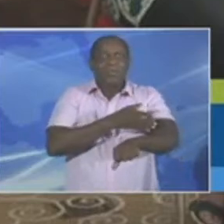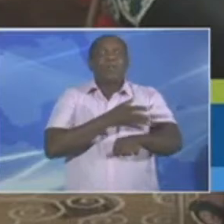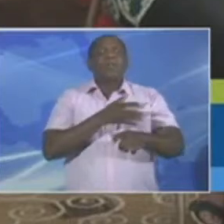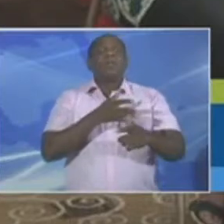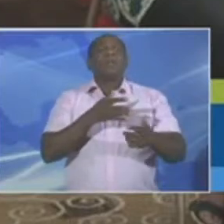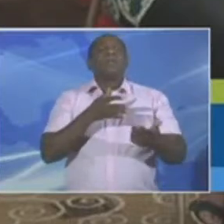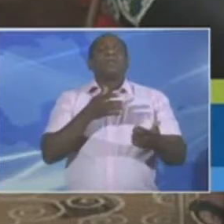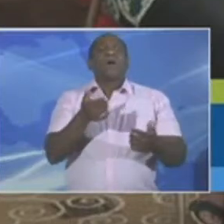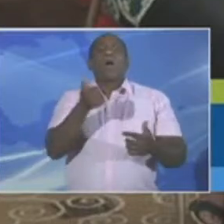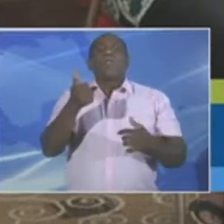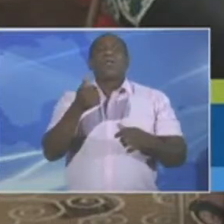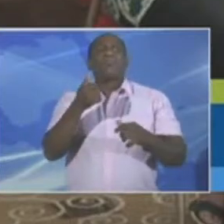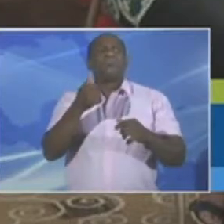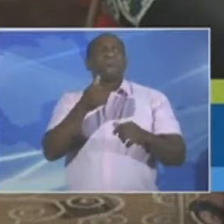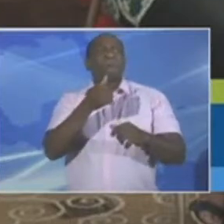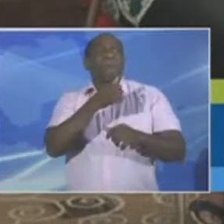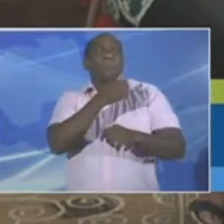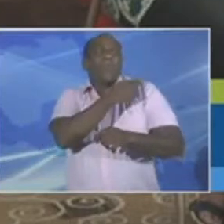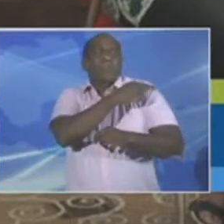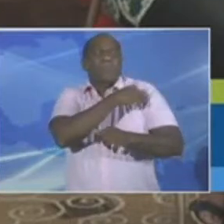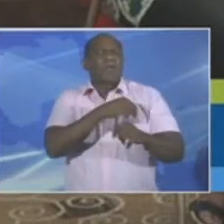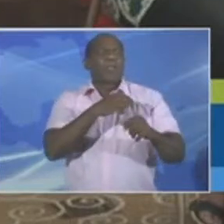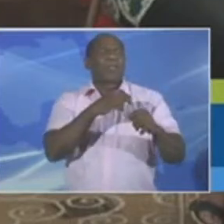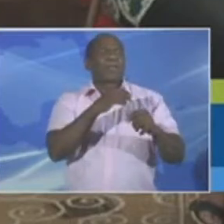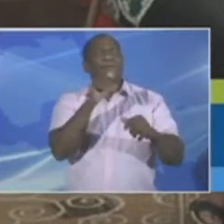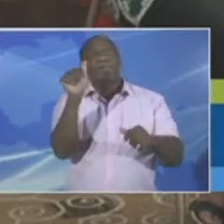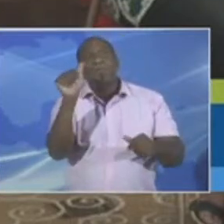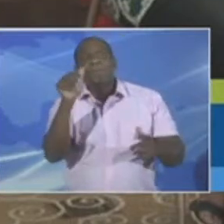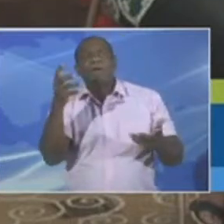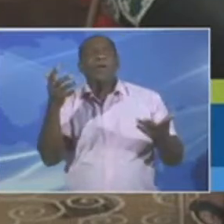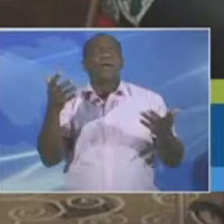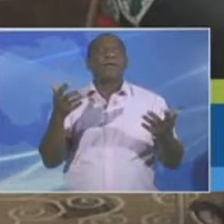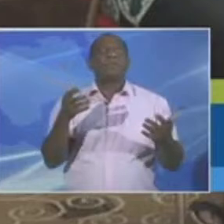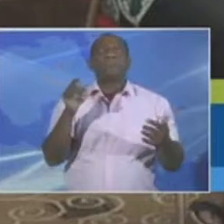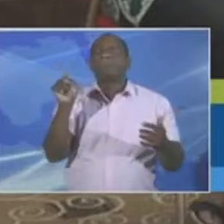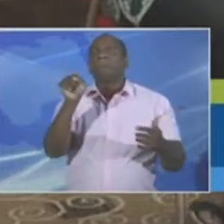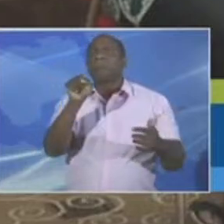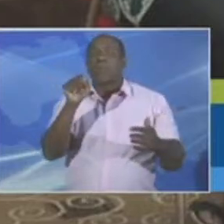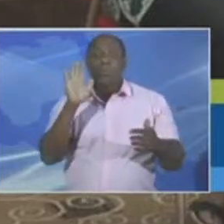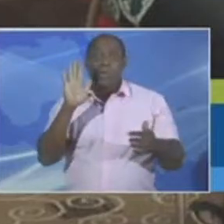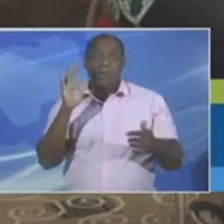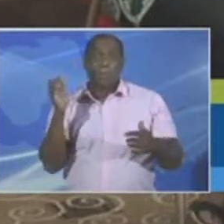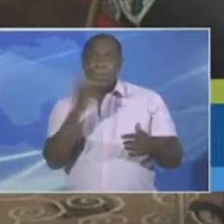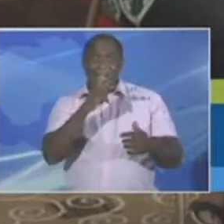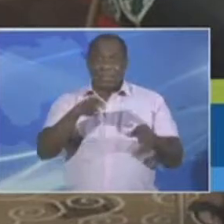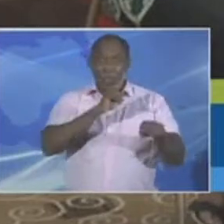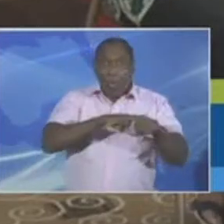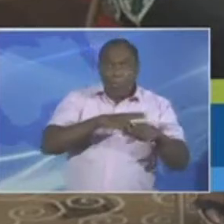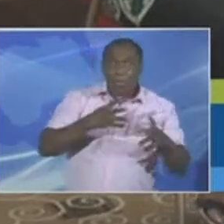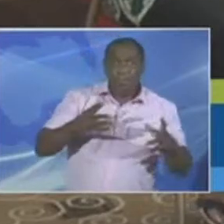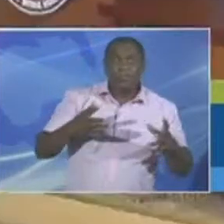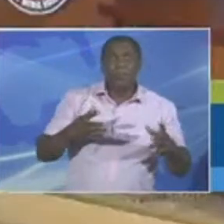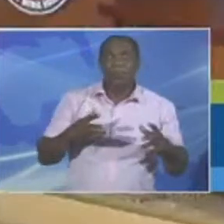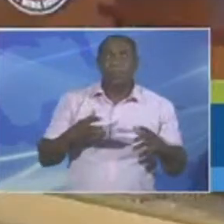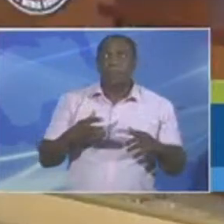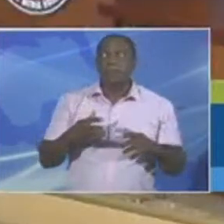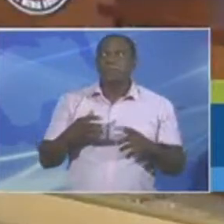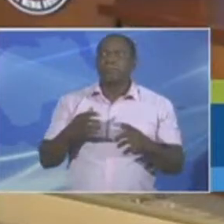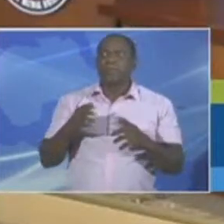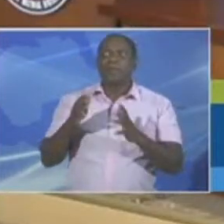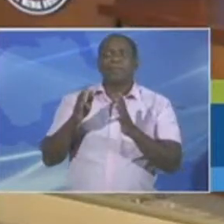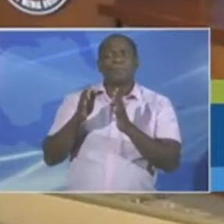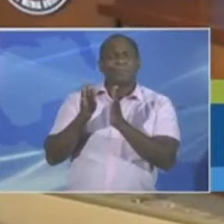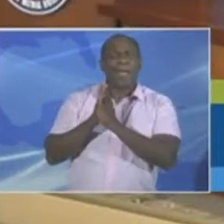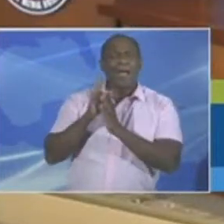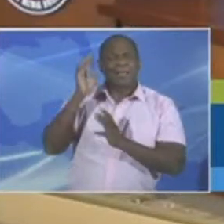other hospitals, as well as will there be a discontinuation of COVID relief grants? I would ask the Minister to answer to